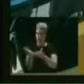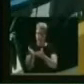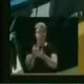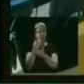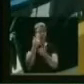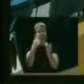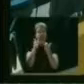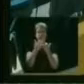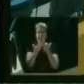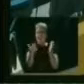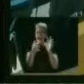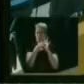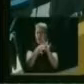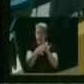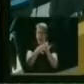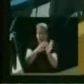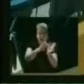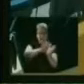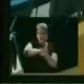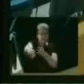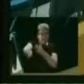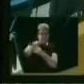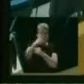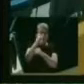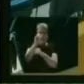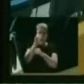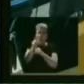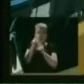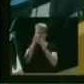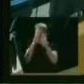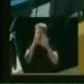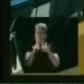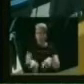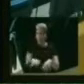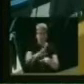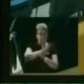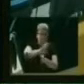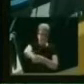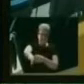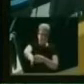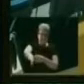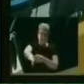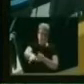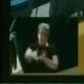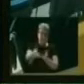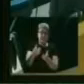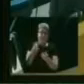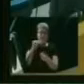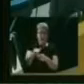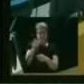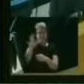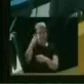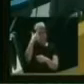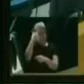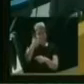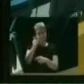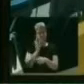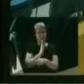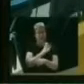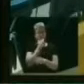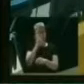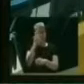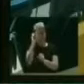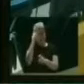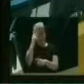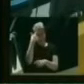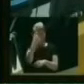Anything else related to that, the legalities, illegalities, or things that are up to the Board of Education and